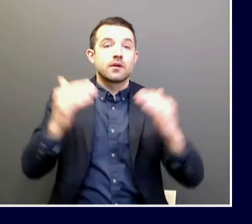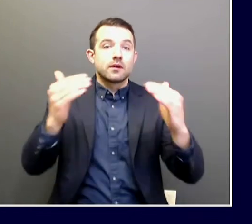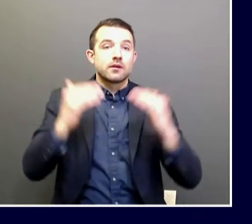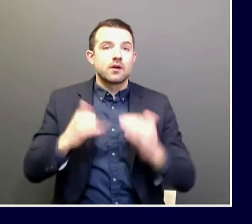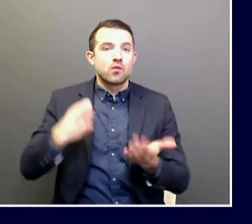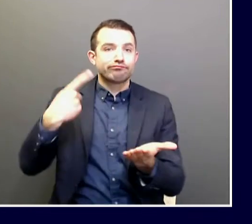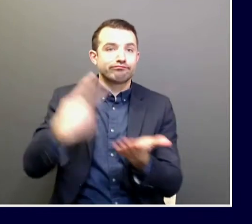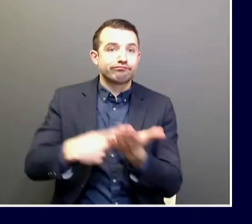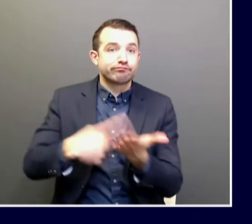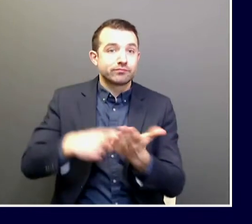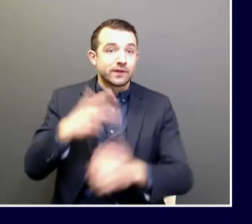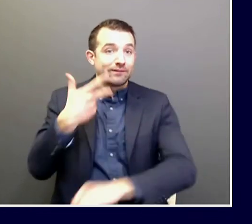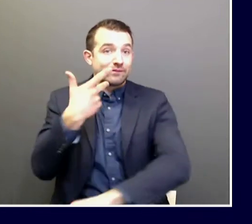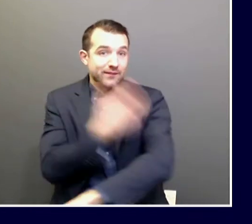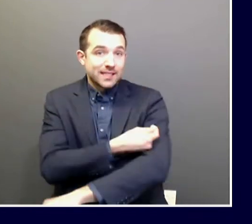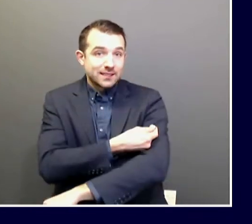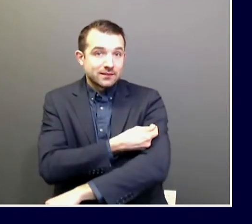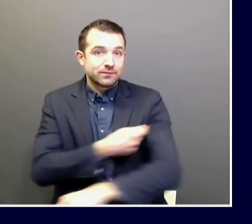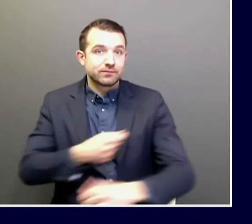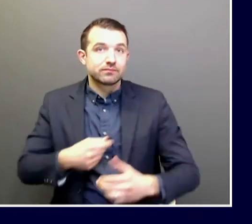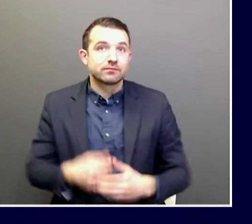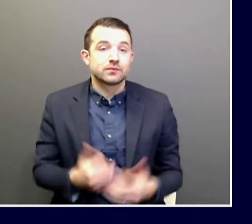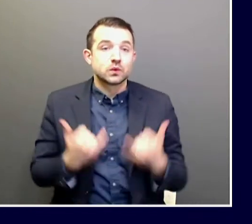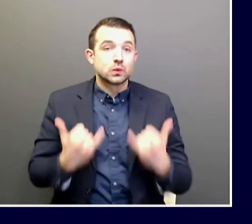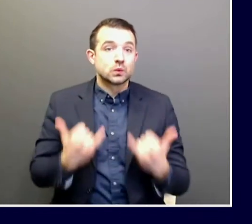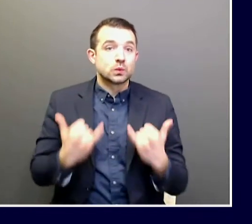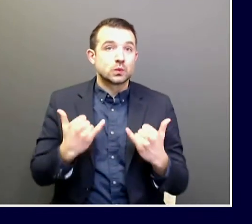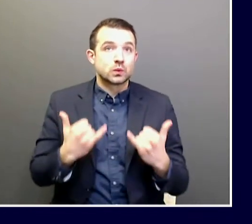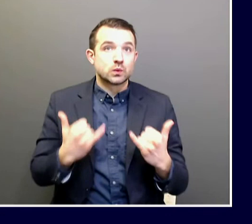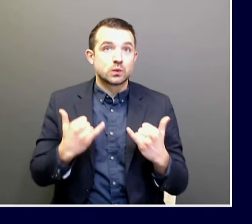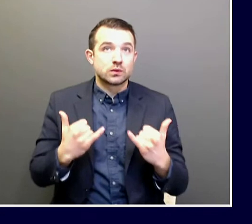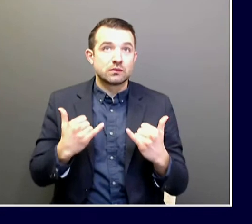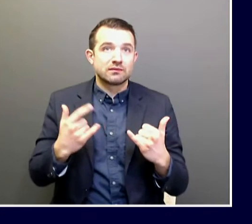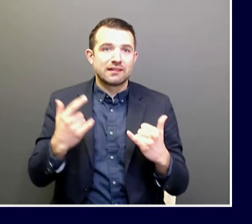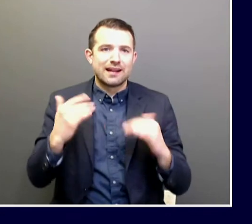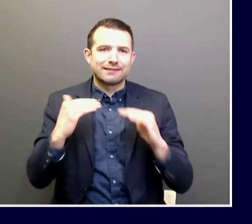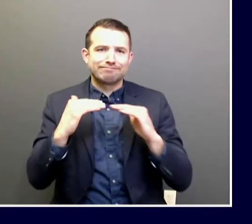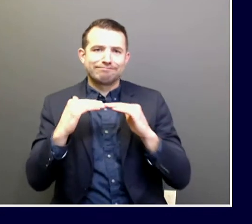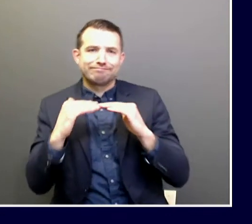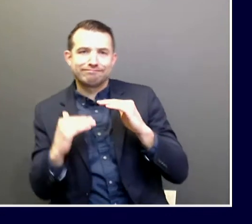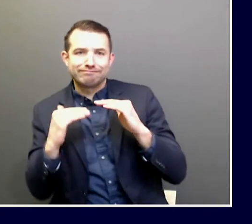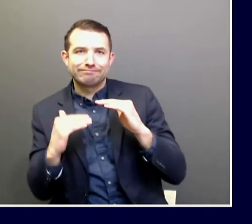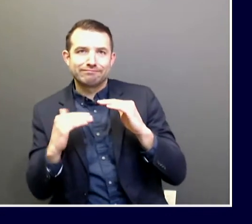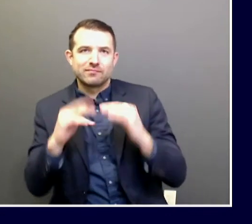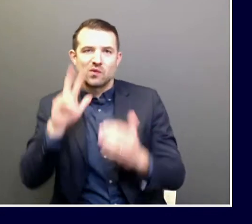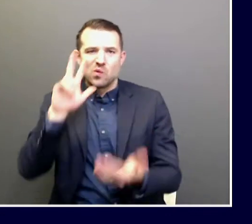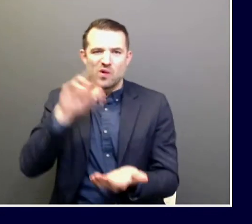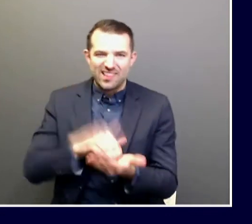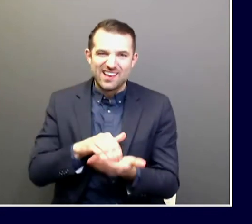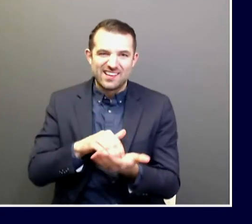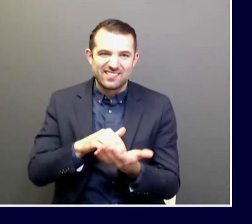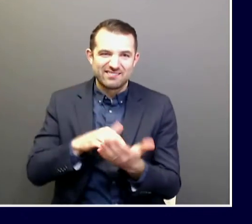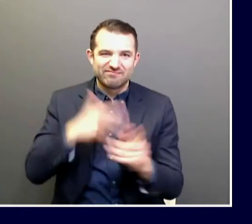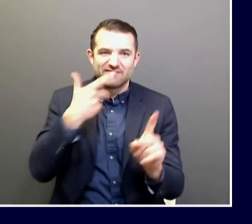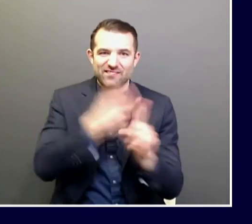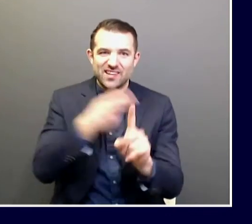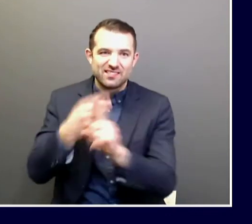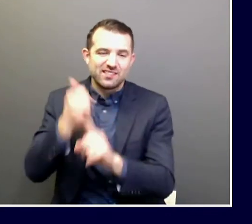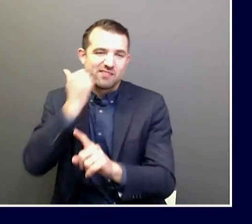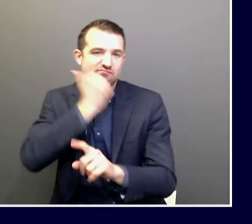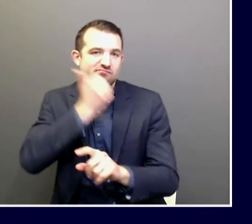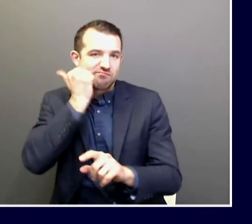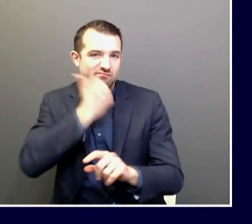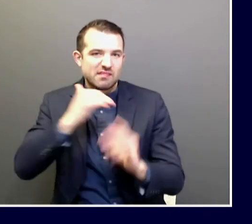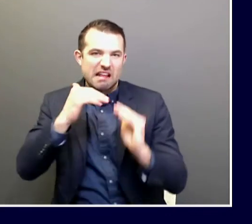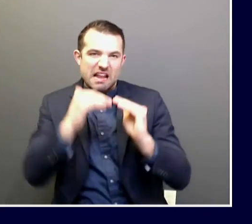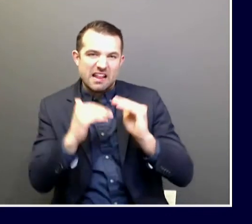under 3,000 doses of COVID-19 vaccine every single day. That is still a high number